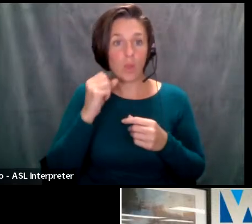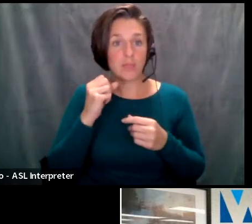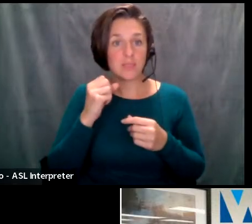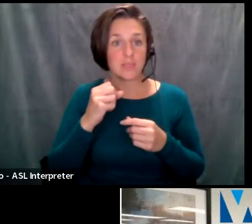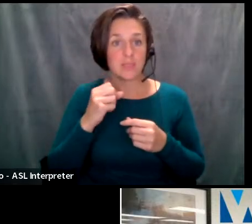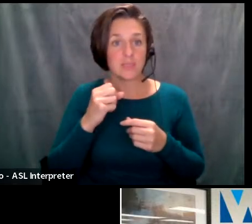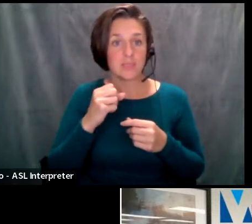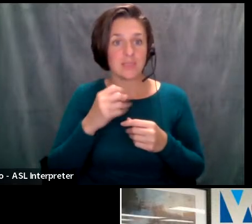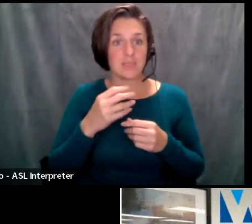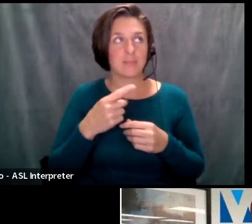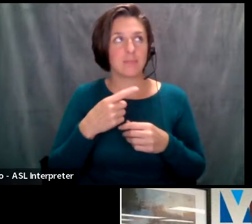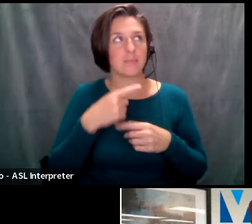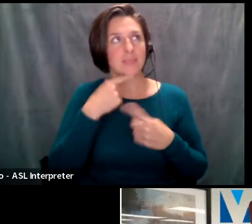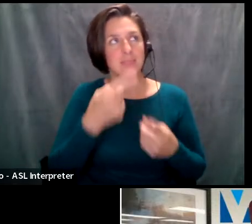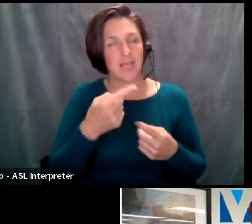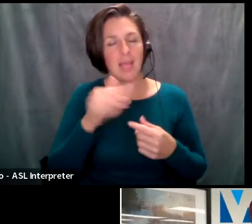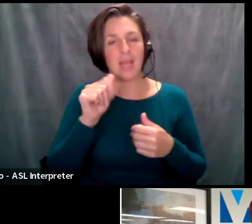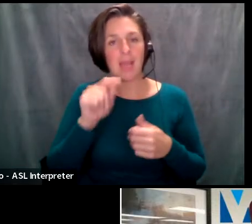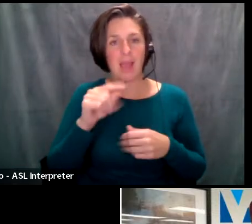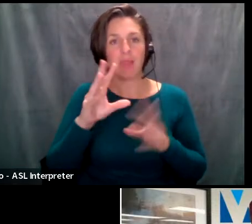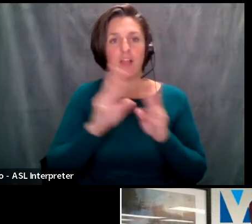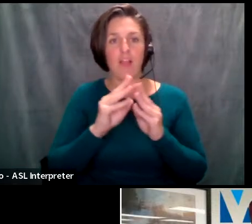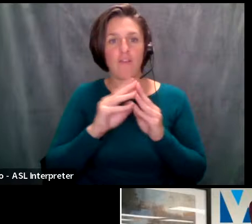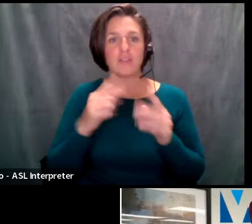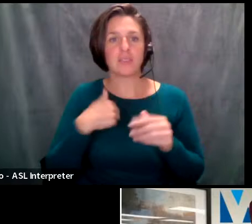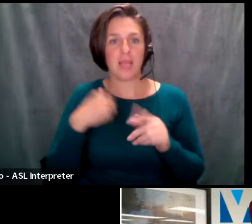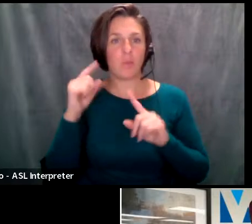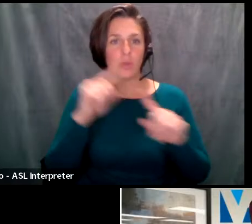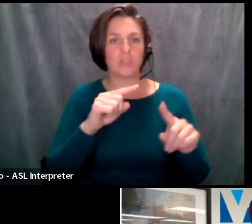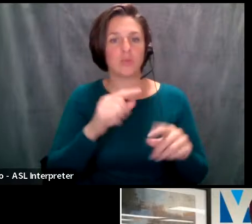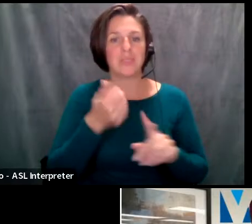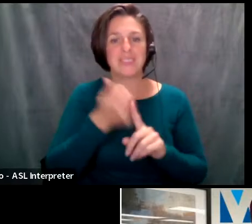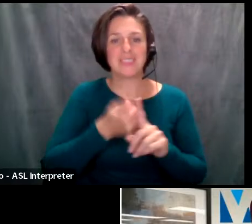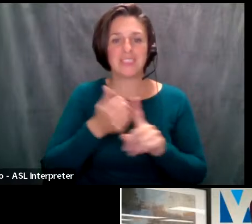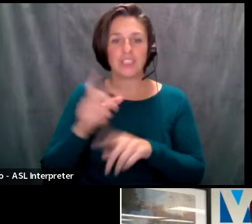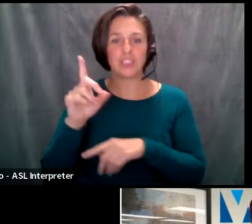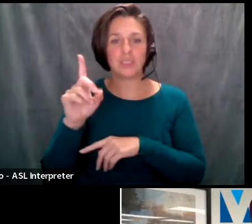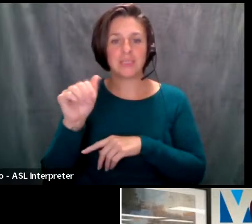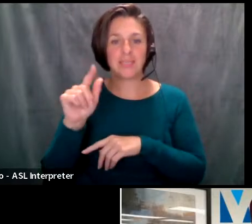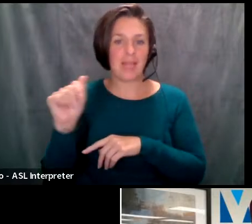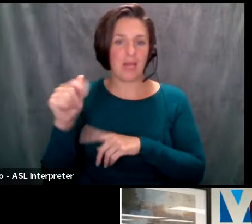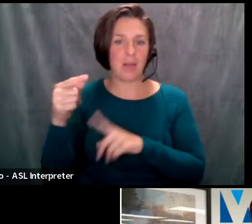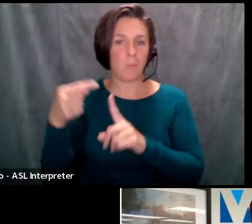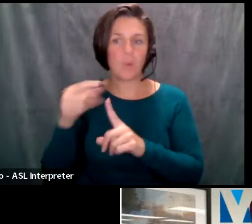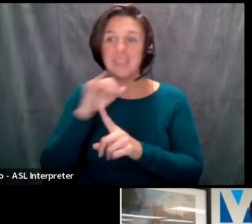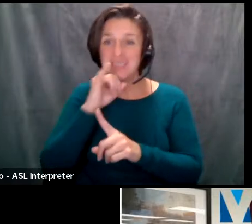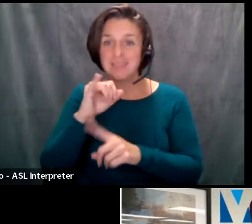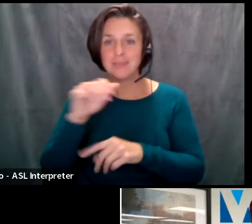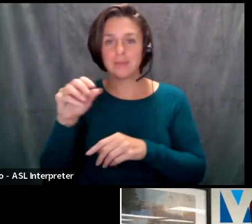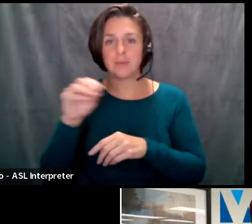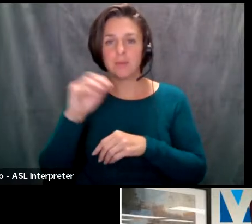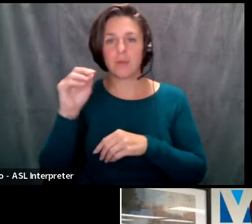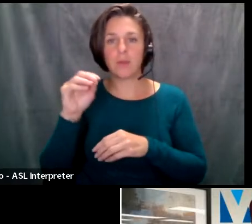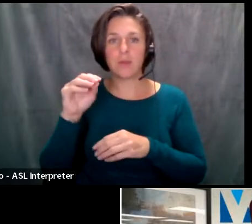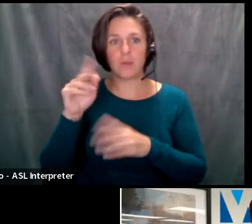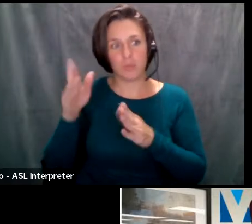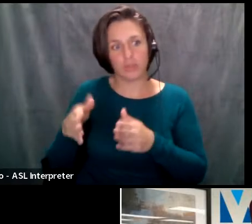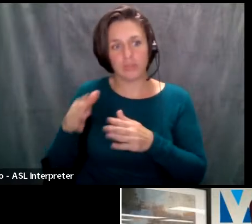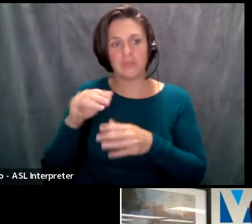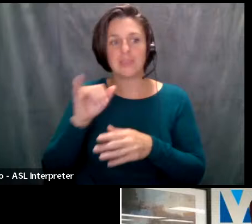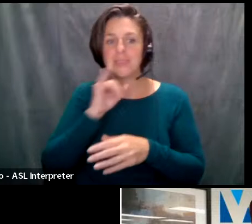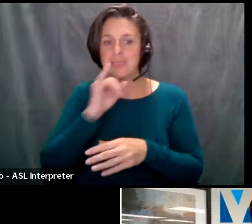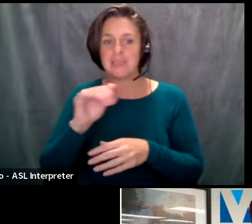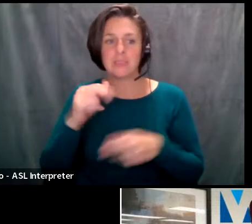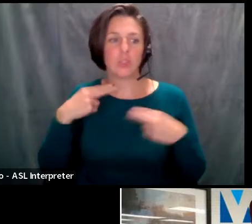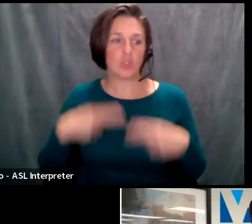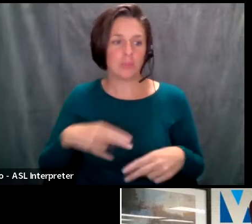that I went to, each data point is a person, is a human, is a student. And